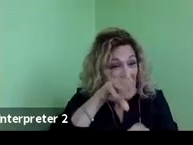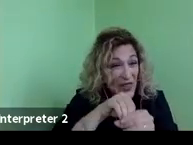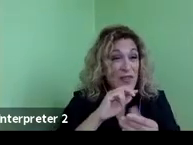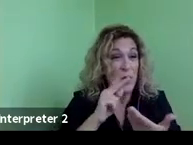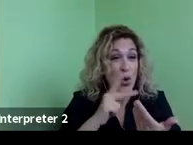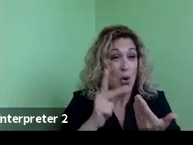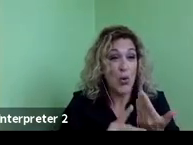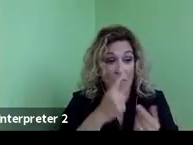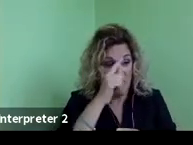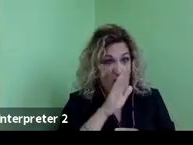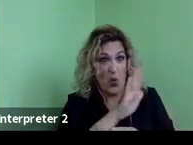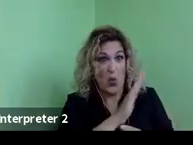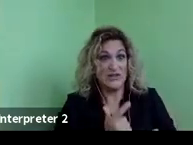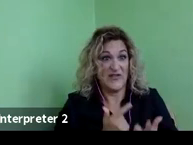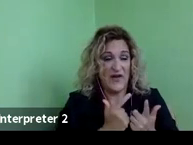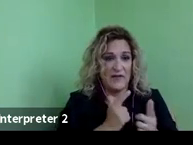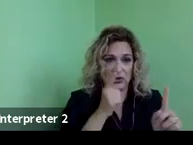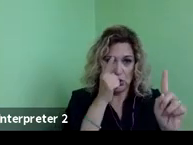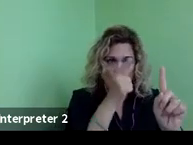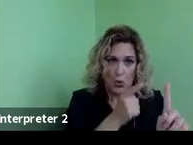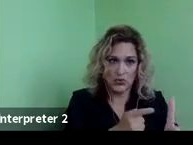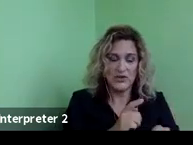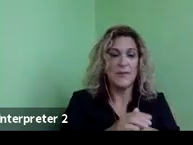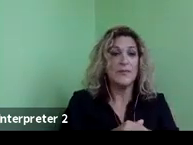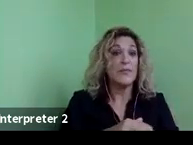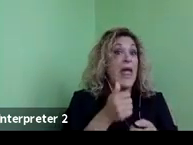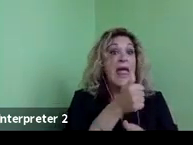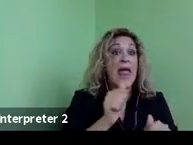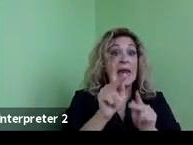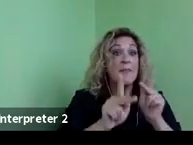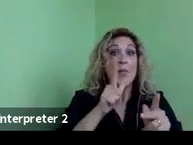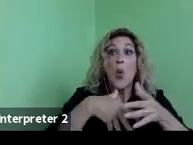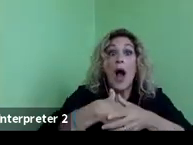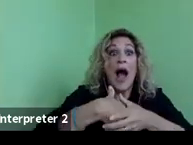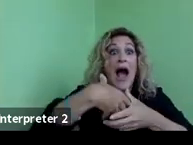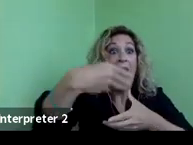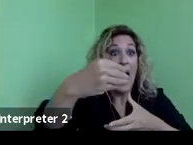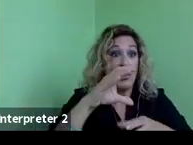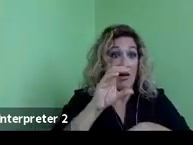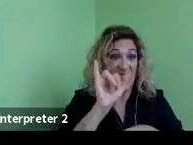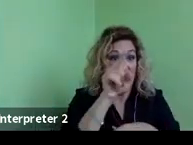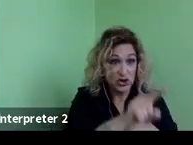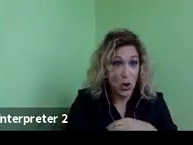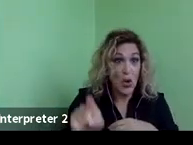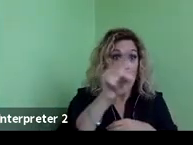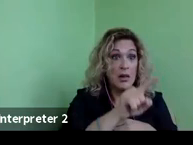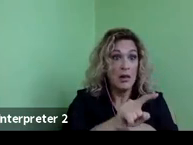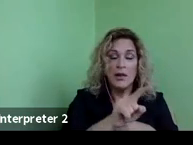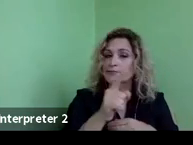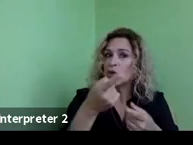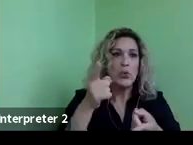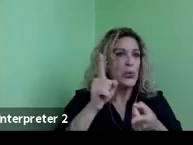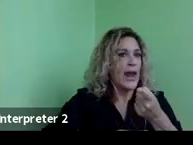circle is a third party. And those are people you cannot share information with without an informed, written,